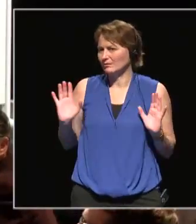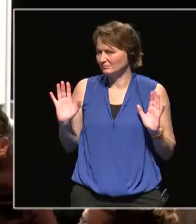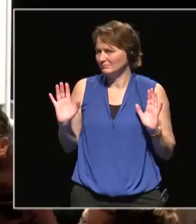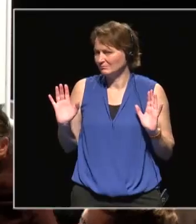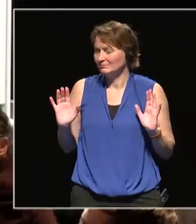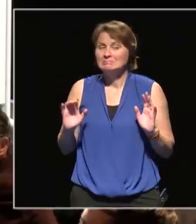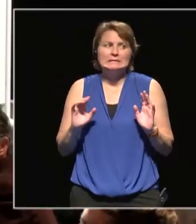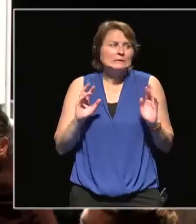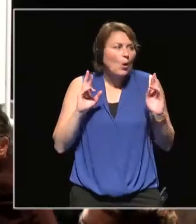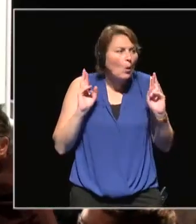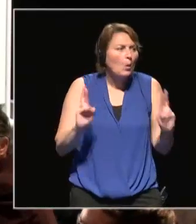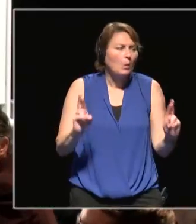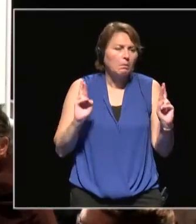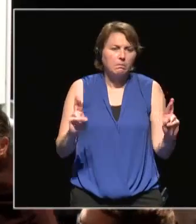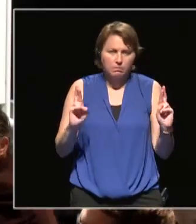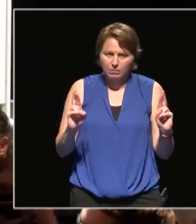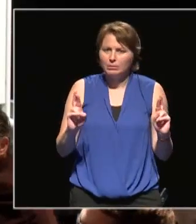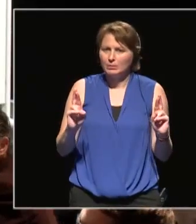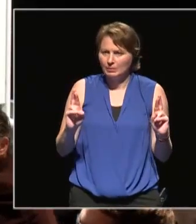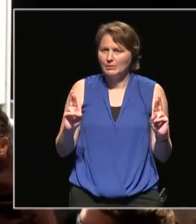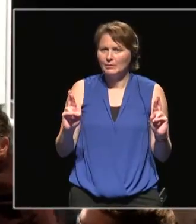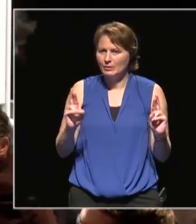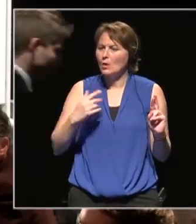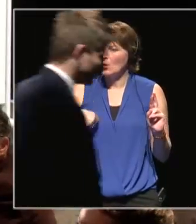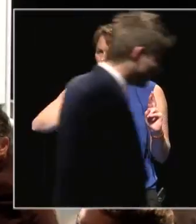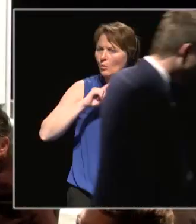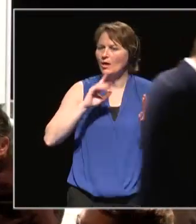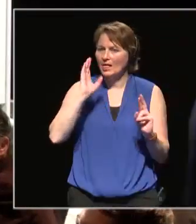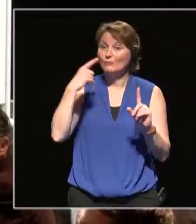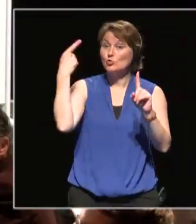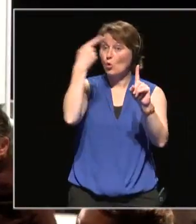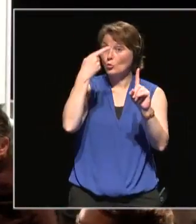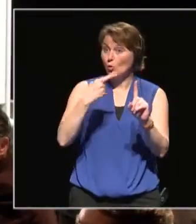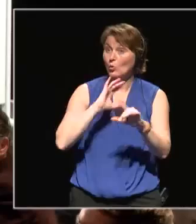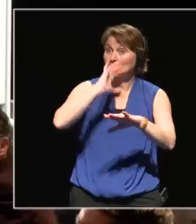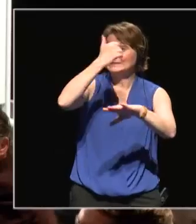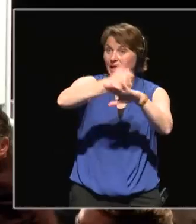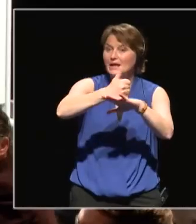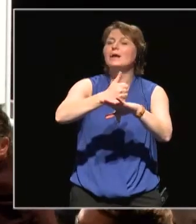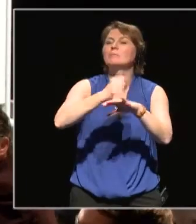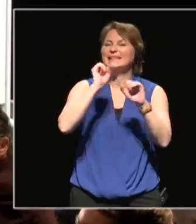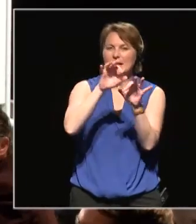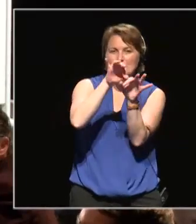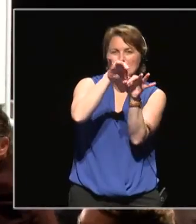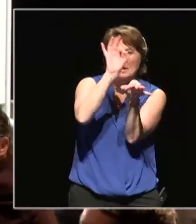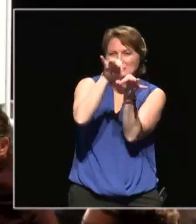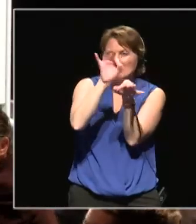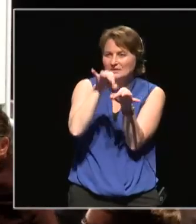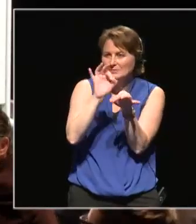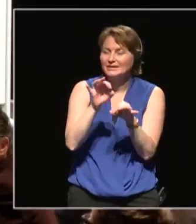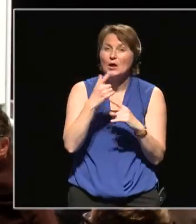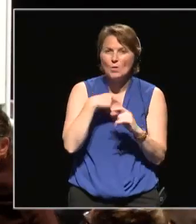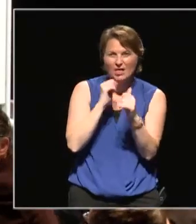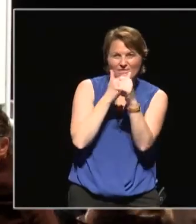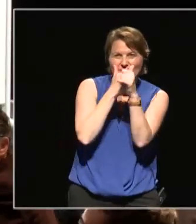I really hope that we can make certain measurable goals, and that there are mechanisms to follow up on these